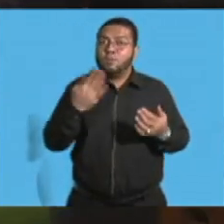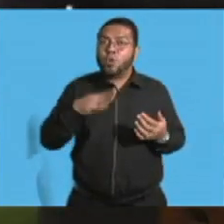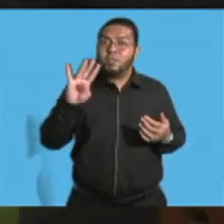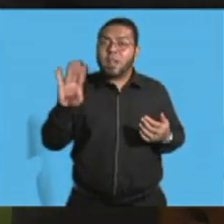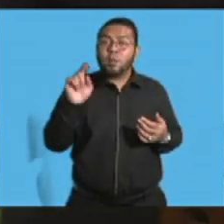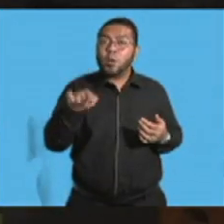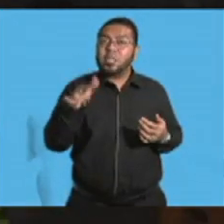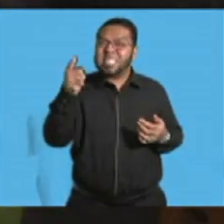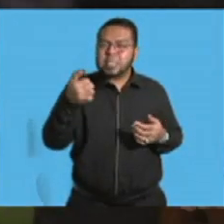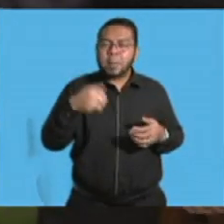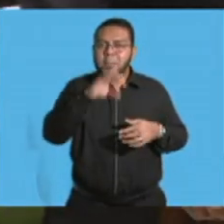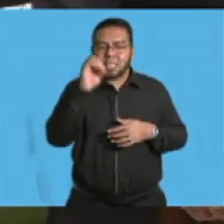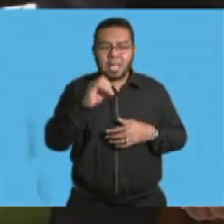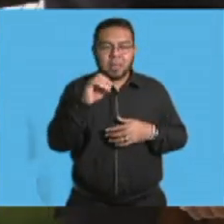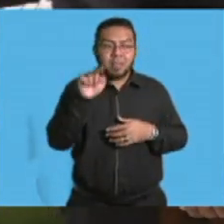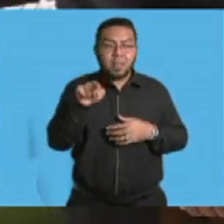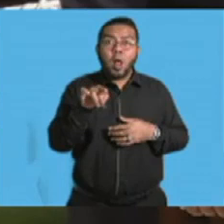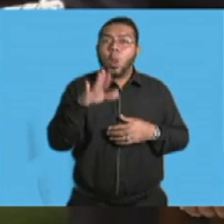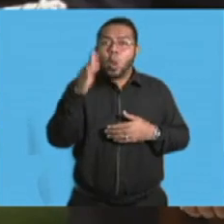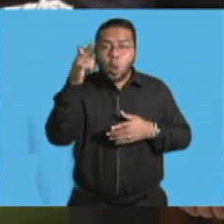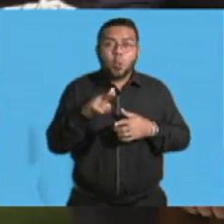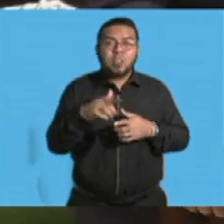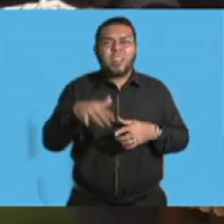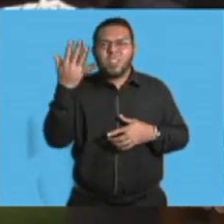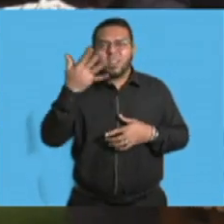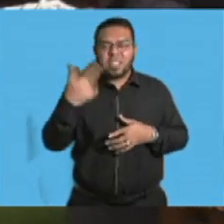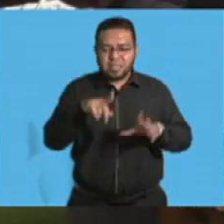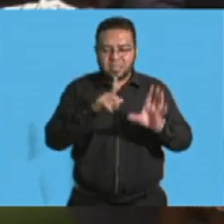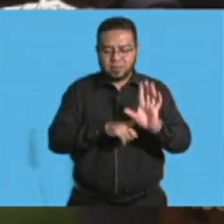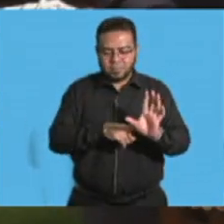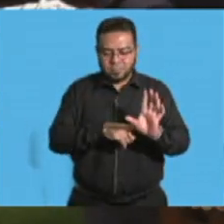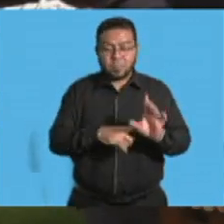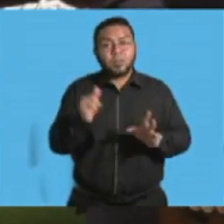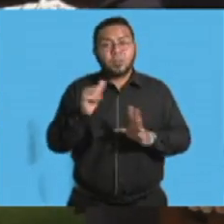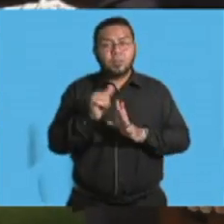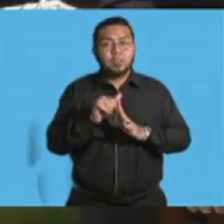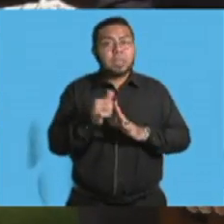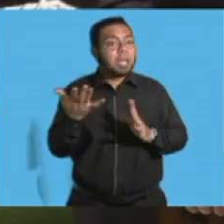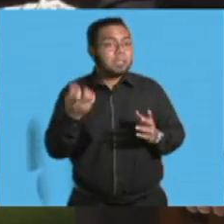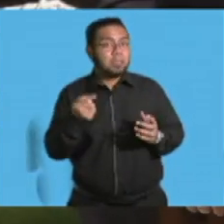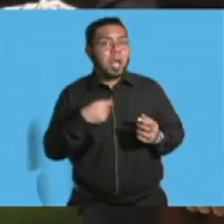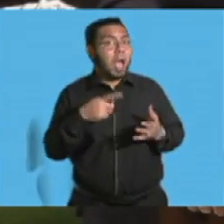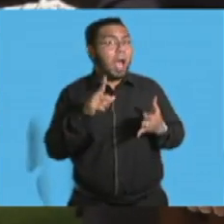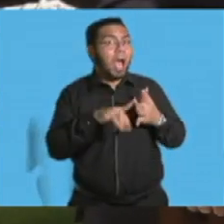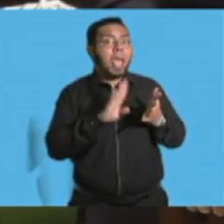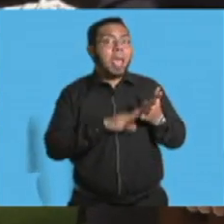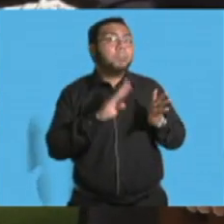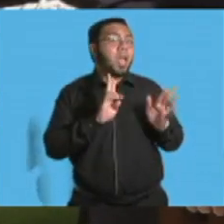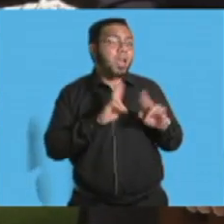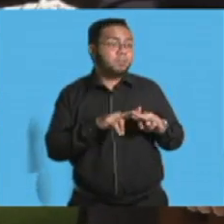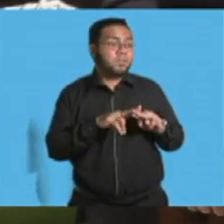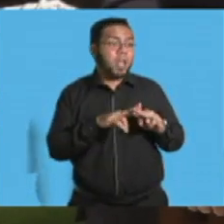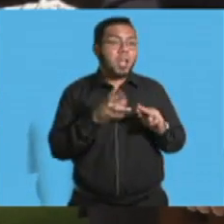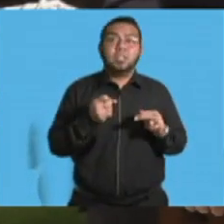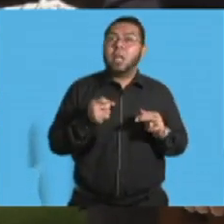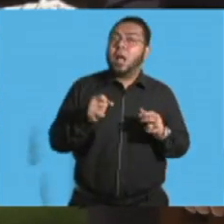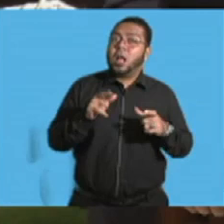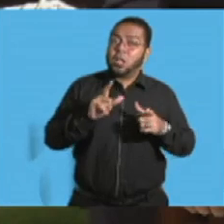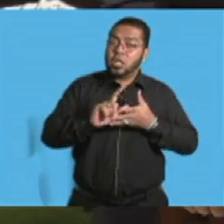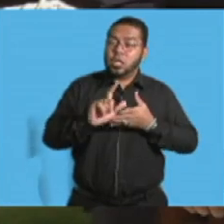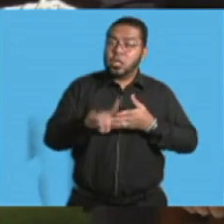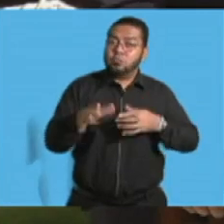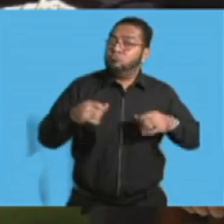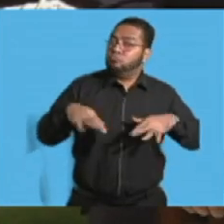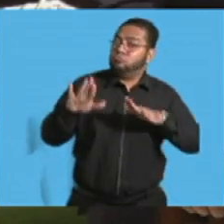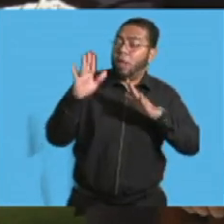of the last fiscal year, the lowest in 15 years. Also, Madam Speaker, agencies such as IMF have clearly commended the Fijian government